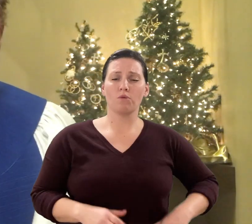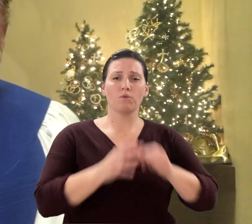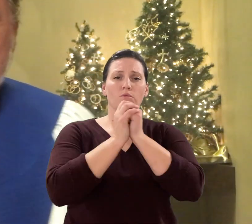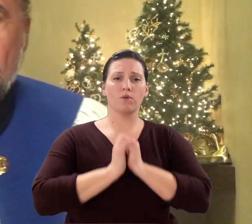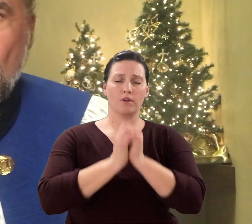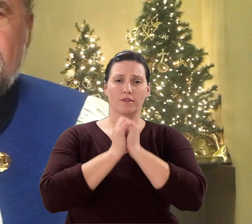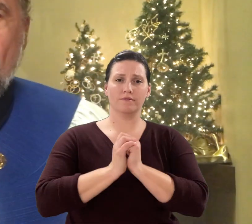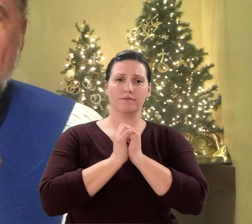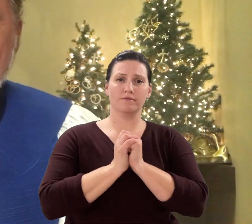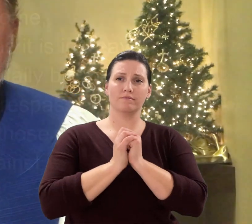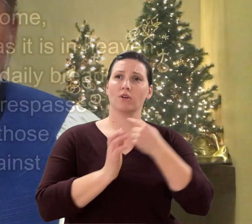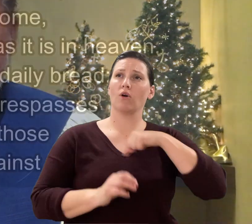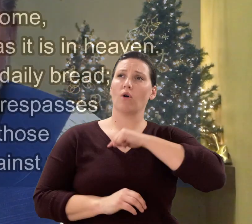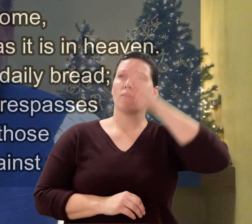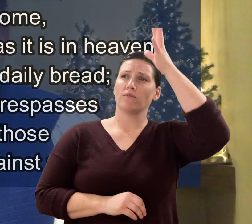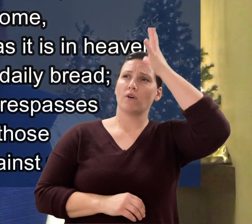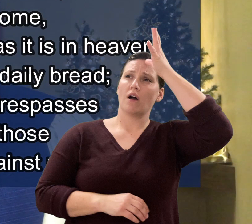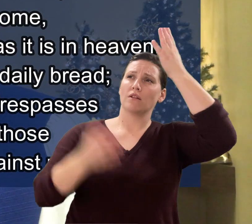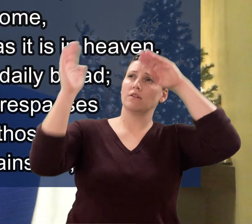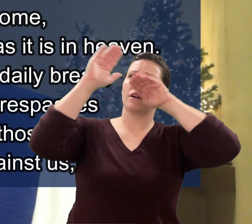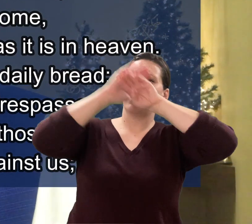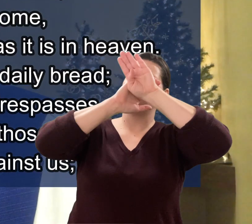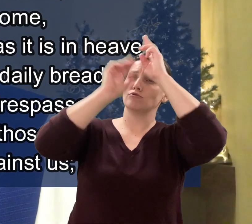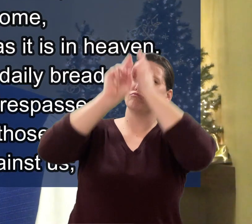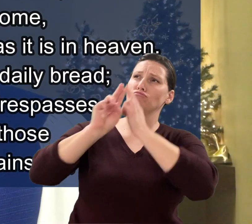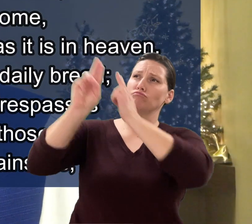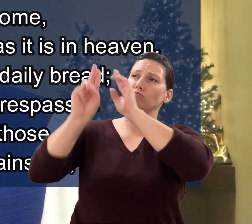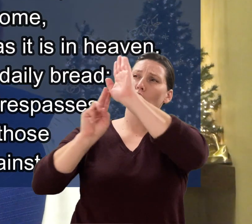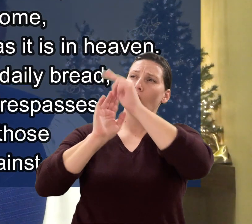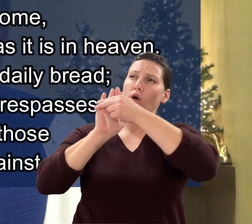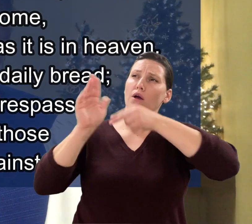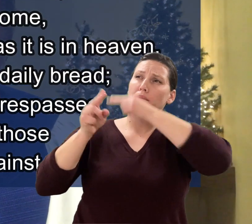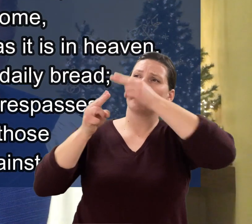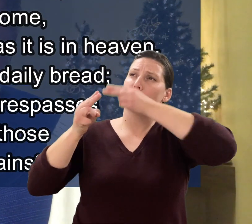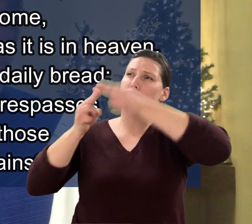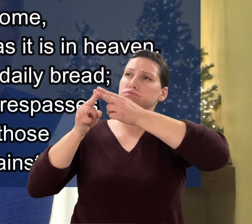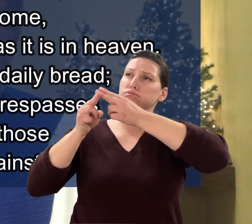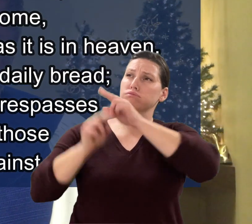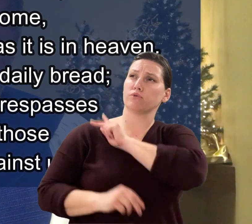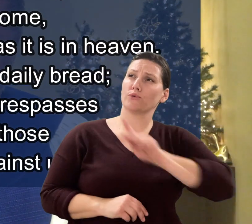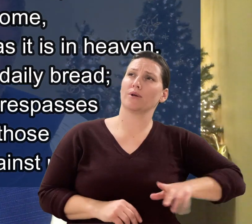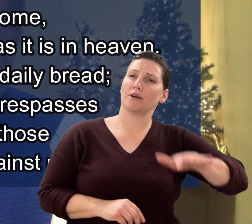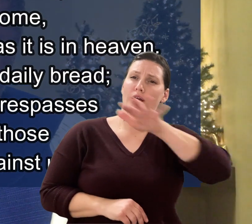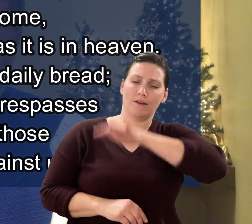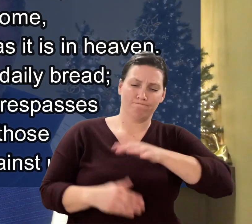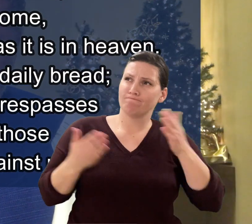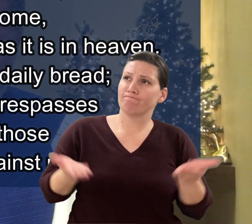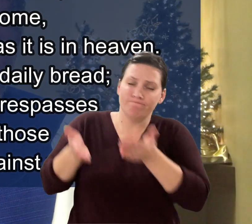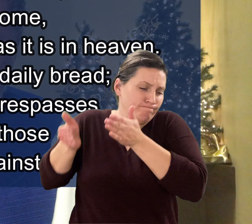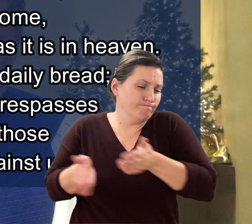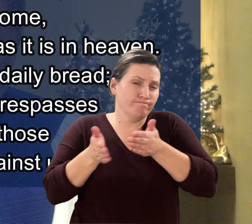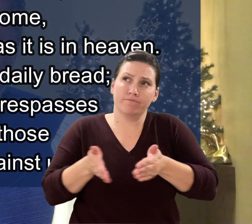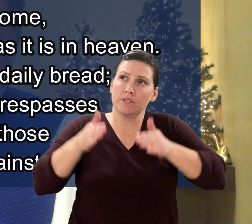We continue with the Lord's Prayer. Our Father, who art in heaven, hallowed be thy name.